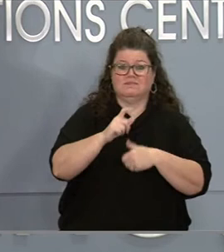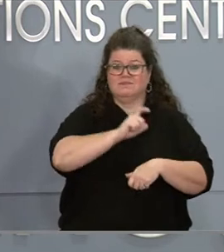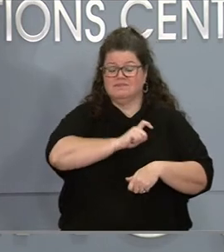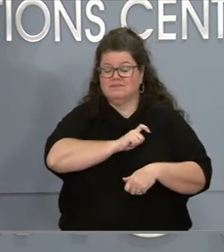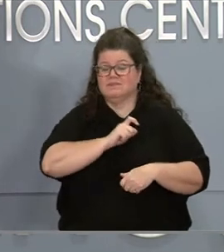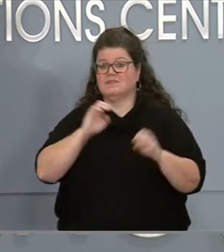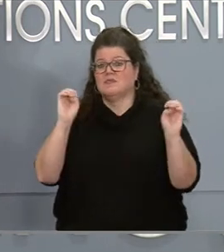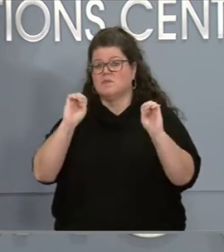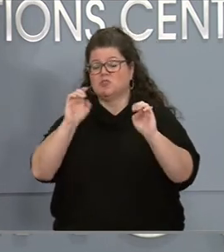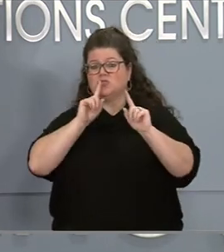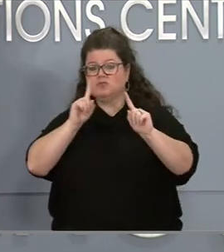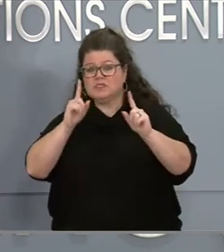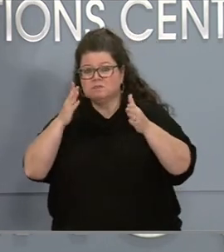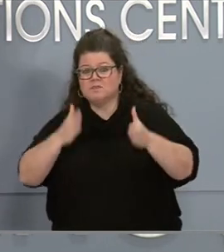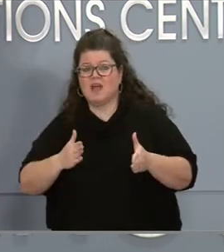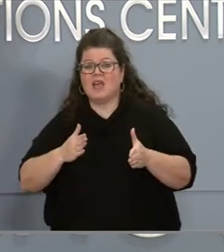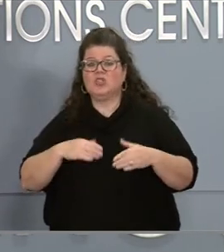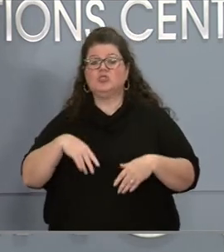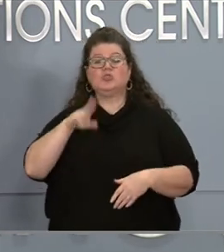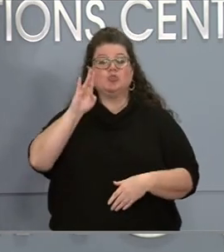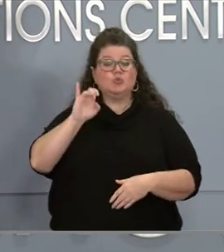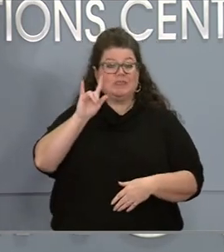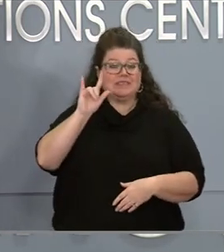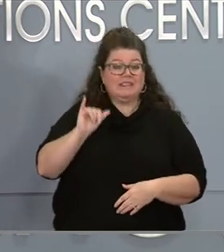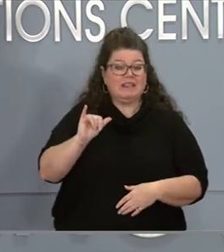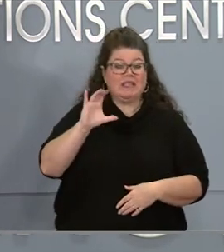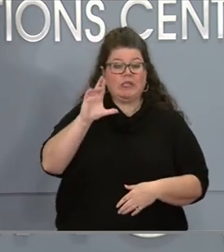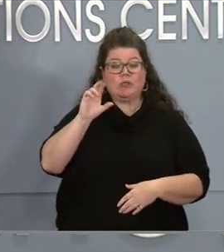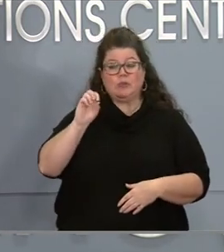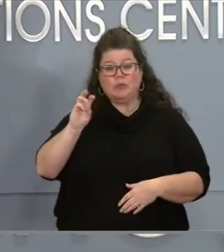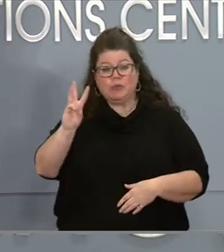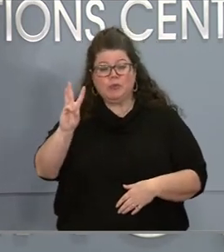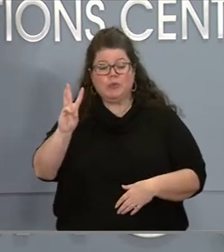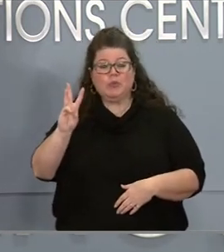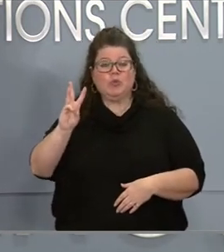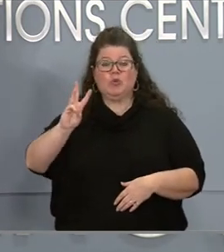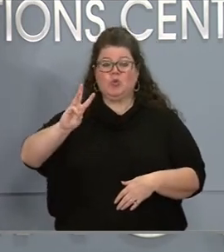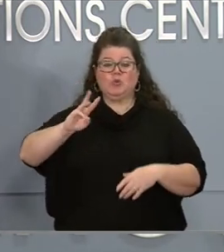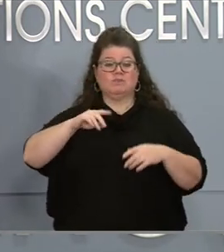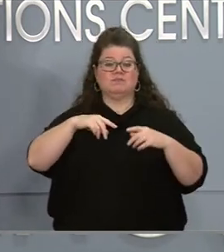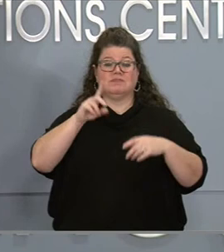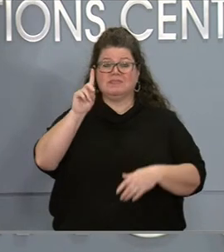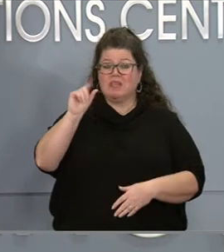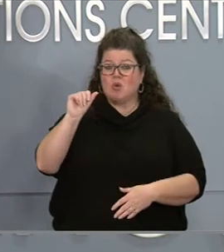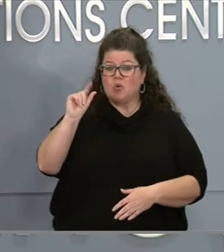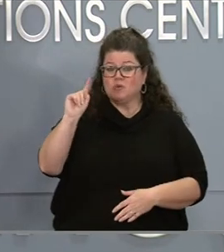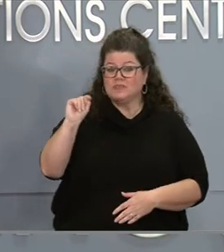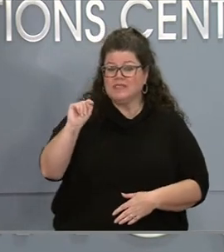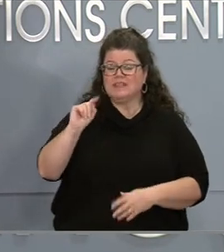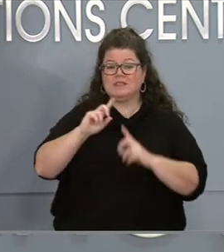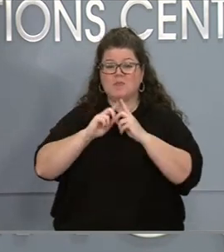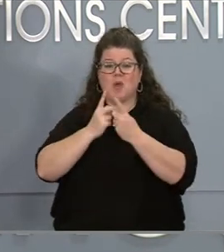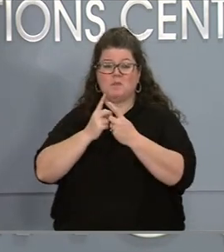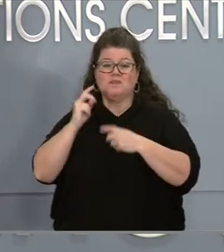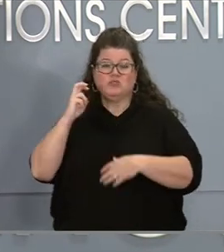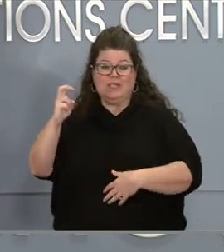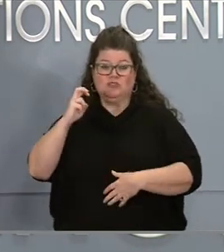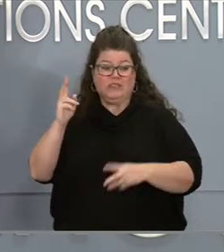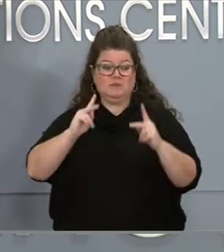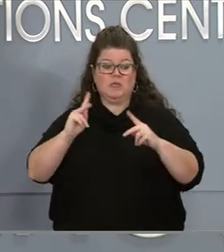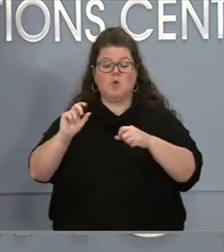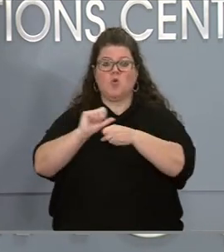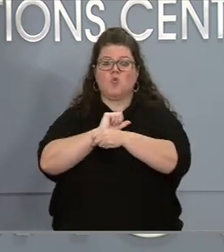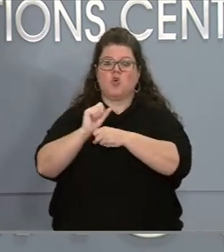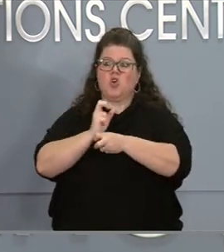emergency responders, our utility crews, and our Department of Transportation people who are working